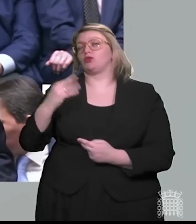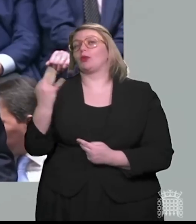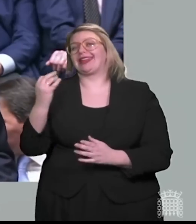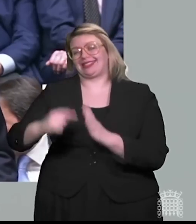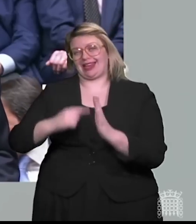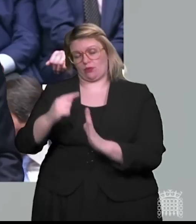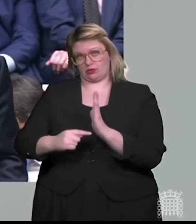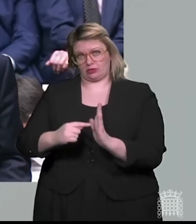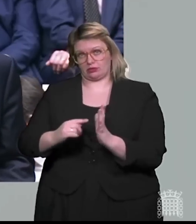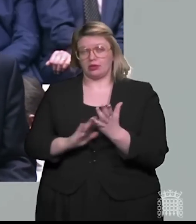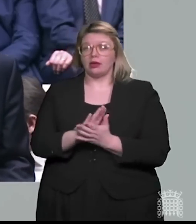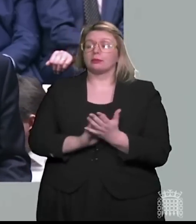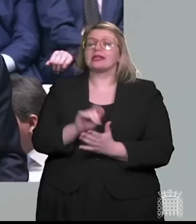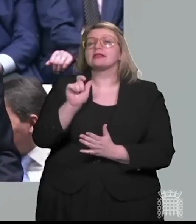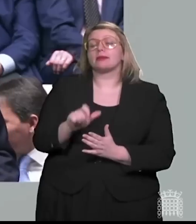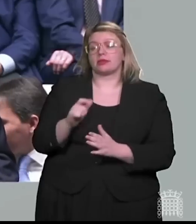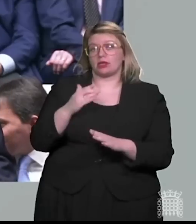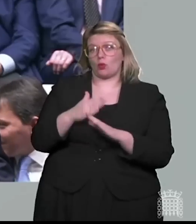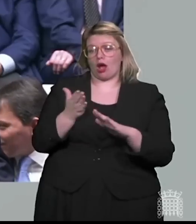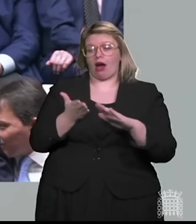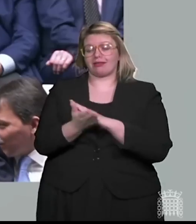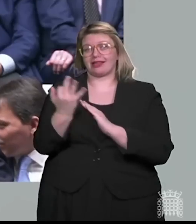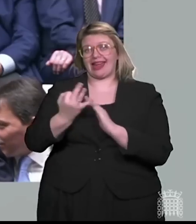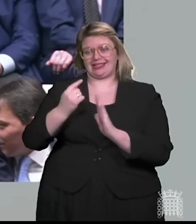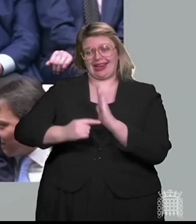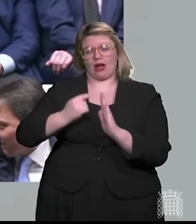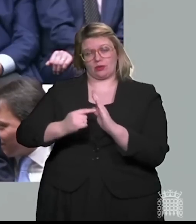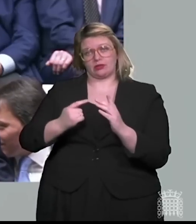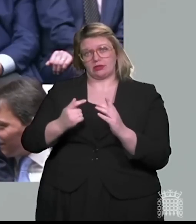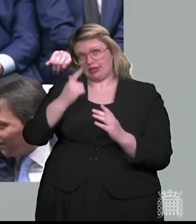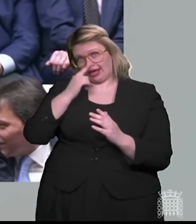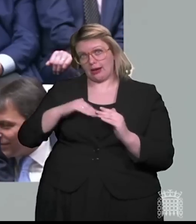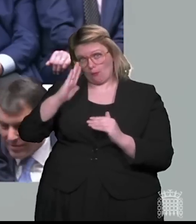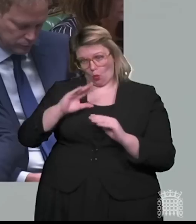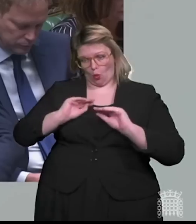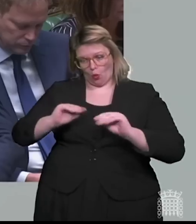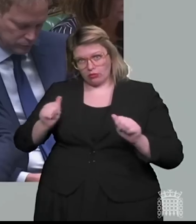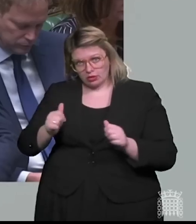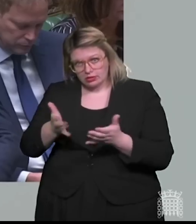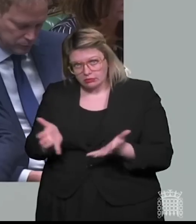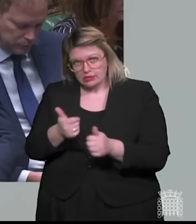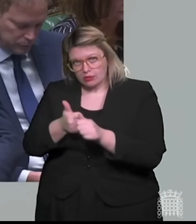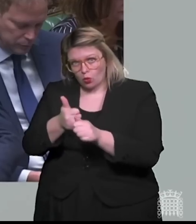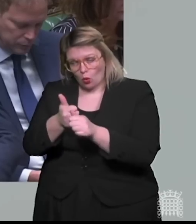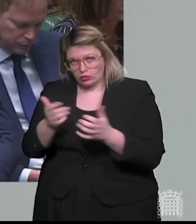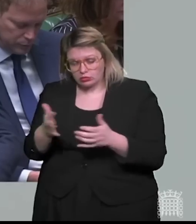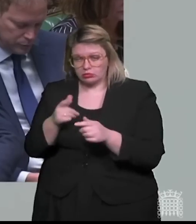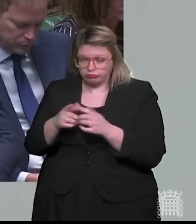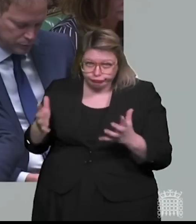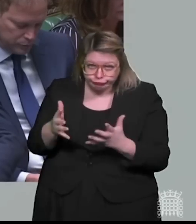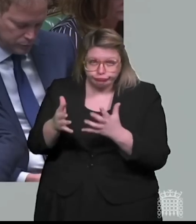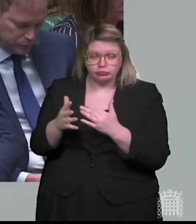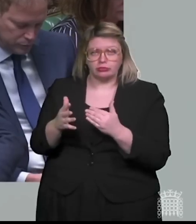individual claimant, meaning that anyone working below this level will receive more work coach support alongside a more